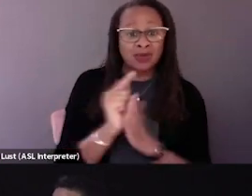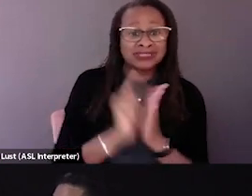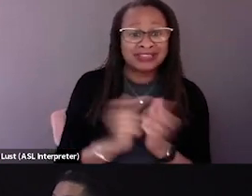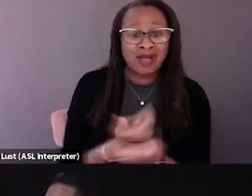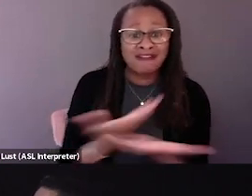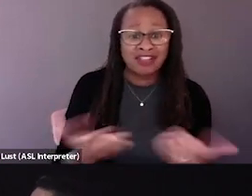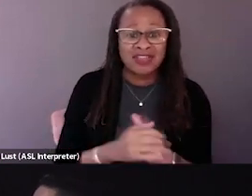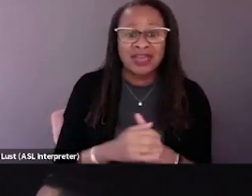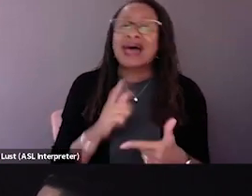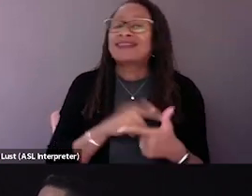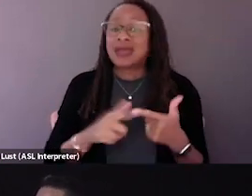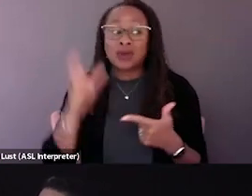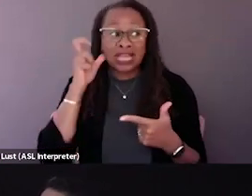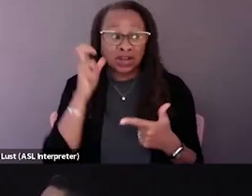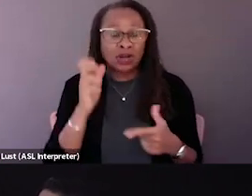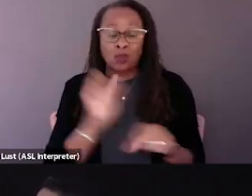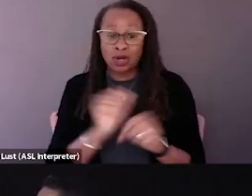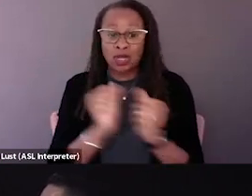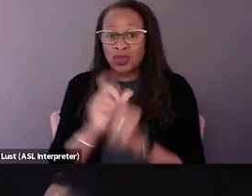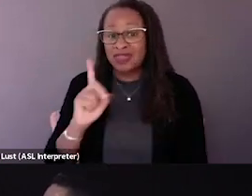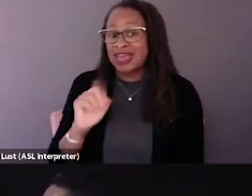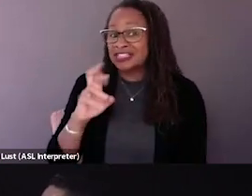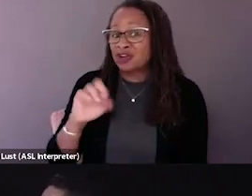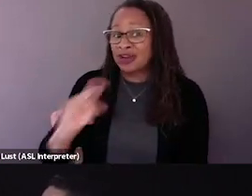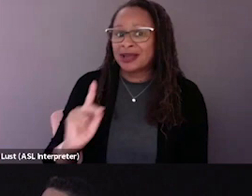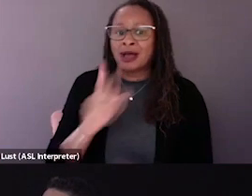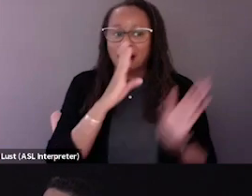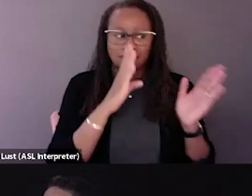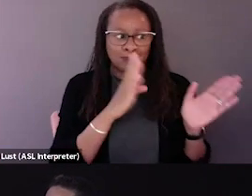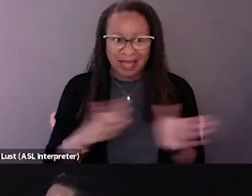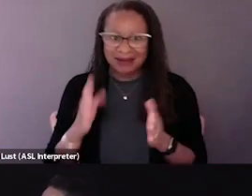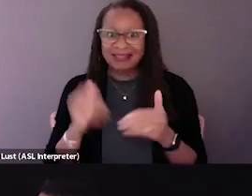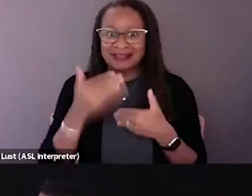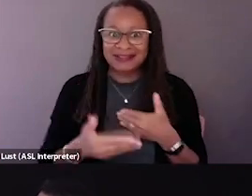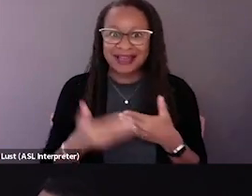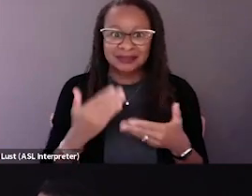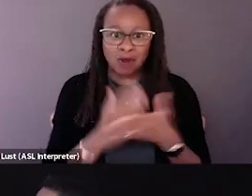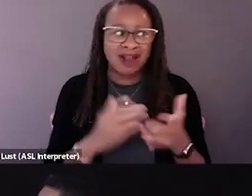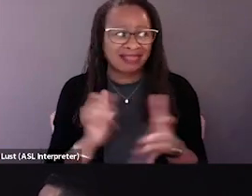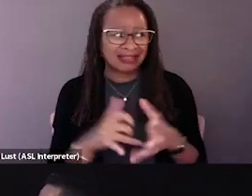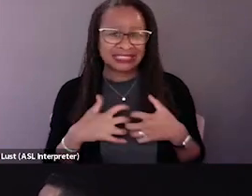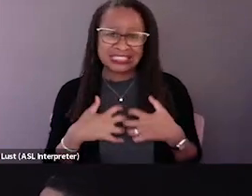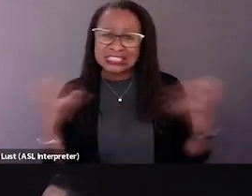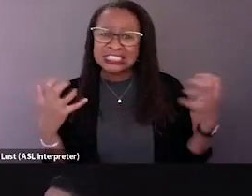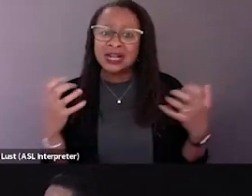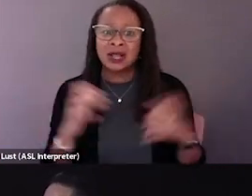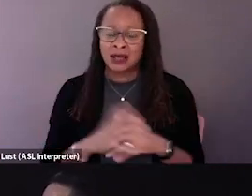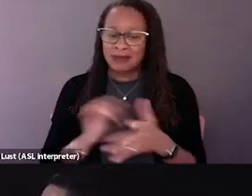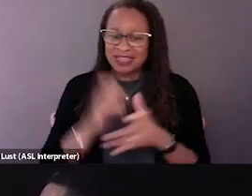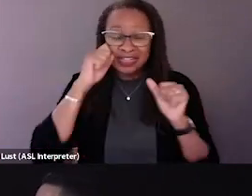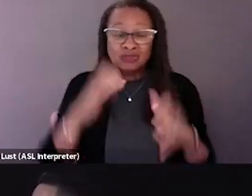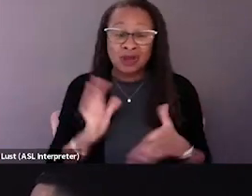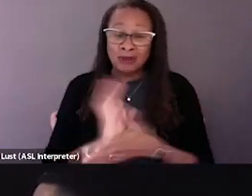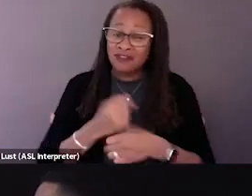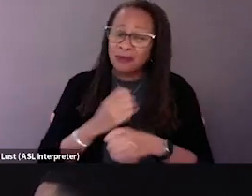them basically plotting what's coming next, which is kind of infuriating. But it was incredible filmmaking. And why did you decide